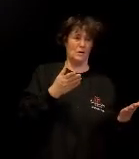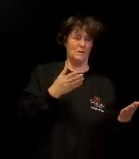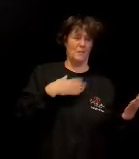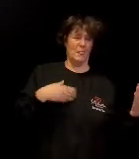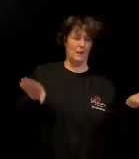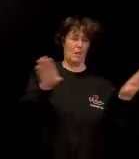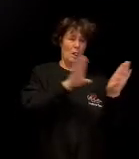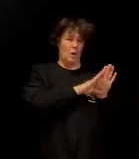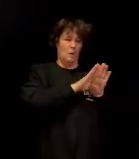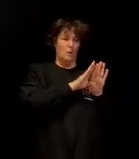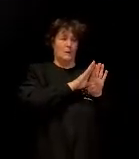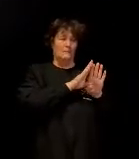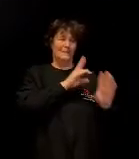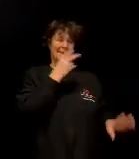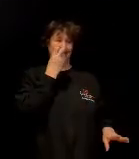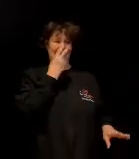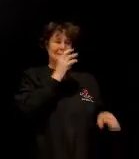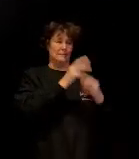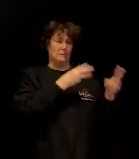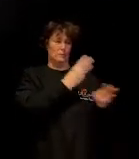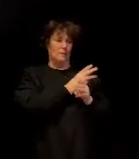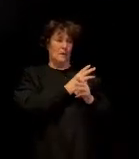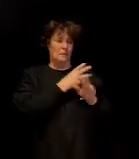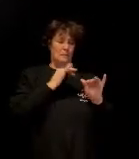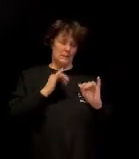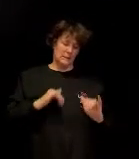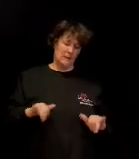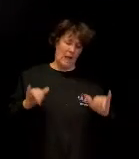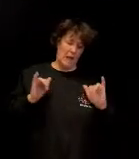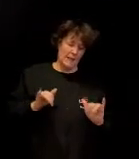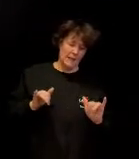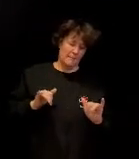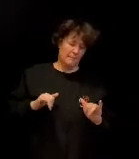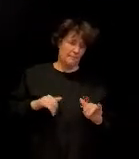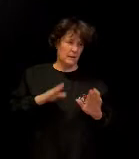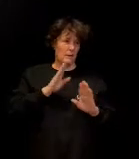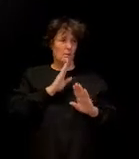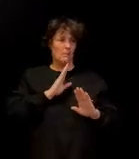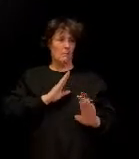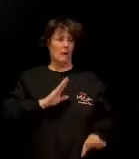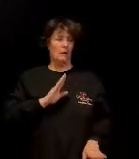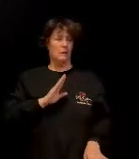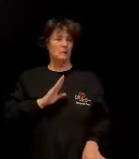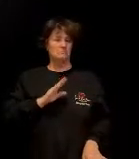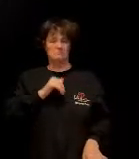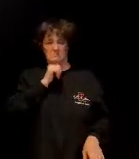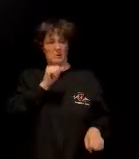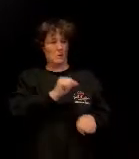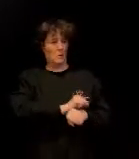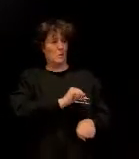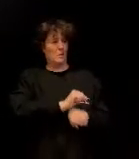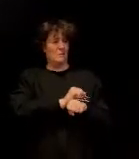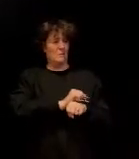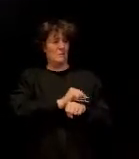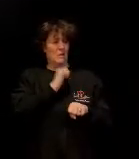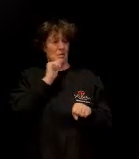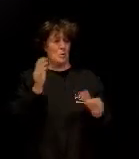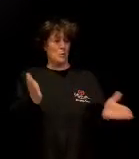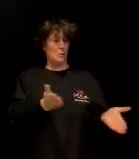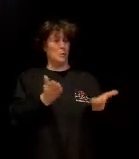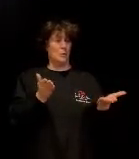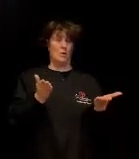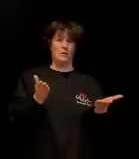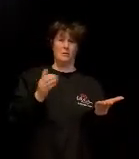the world, and we just sit in a place and we're stagnant and we don't have a lot of